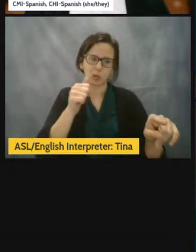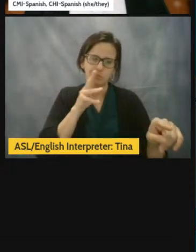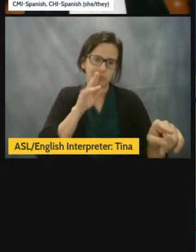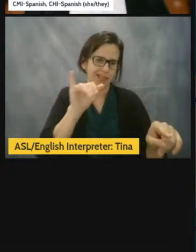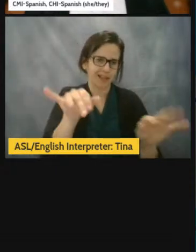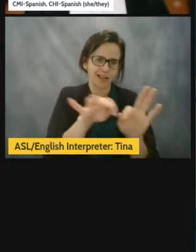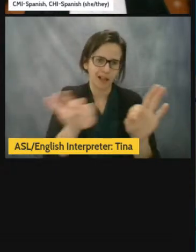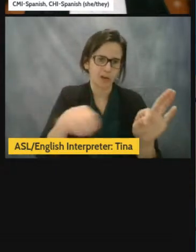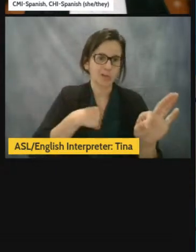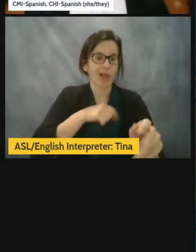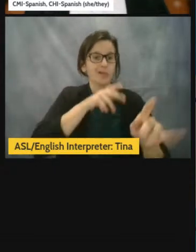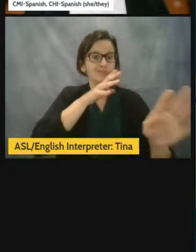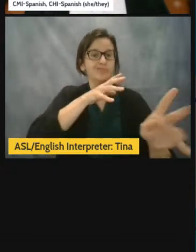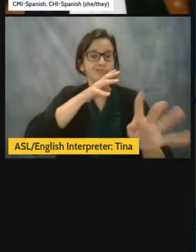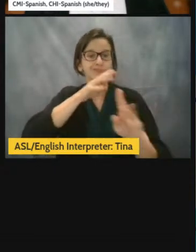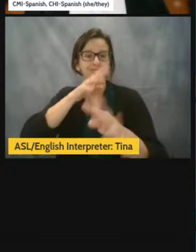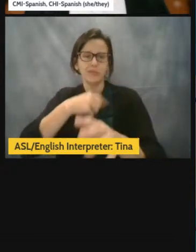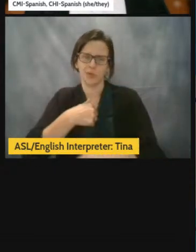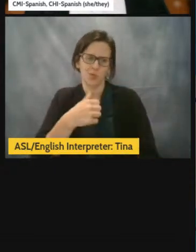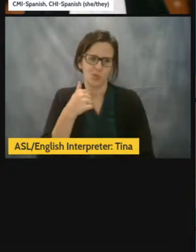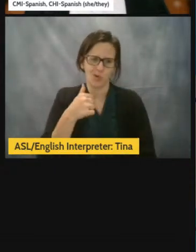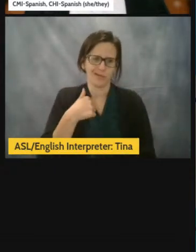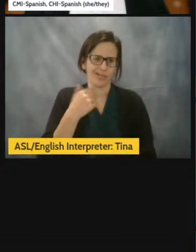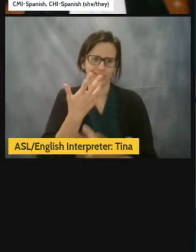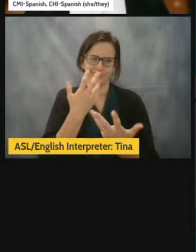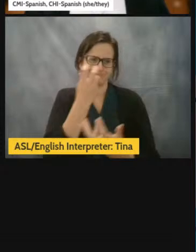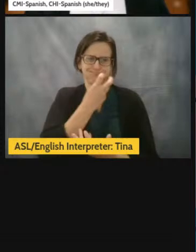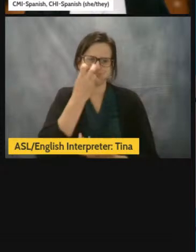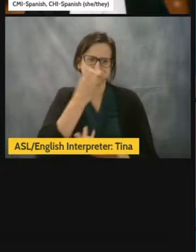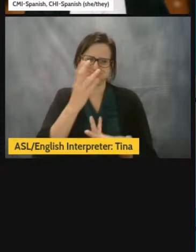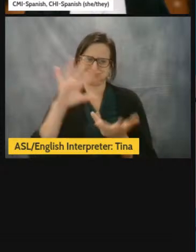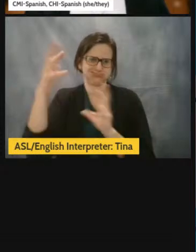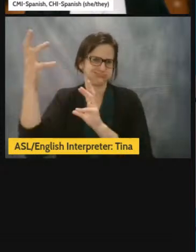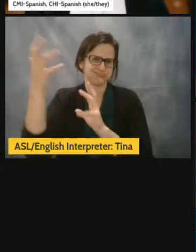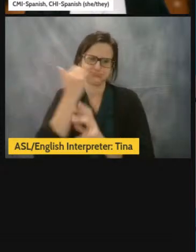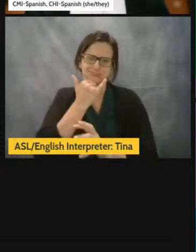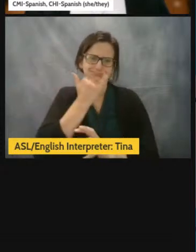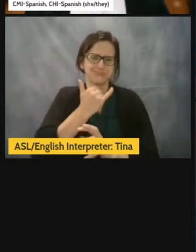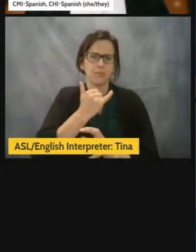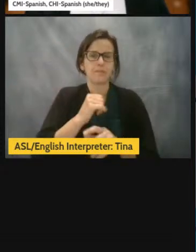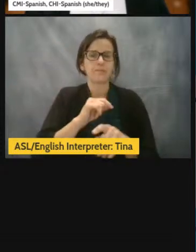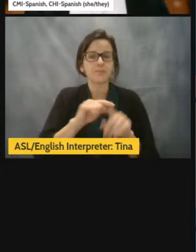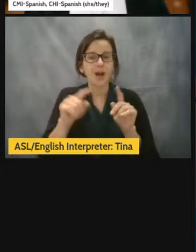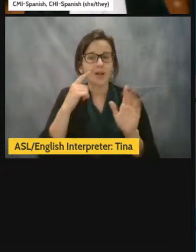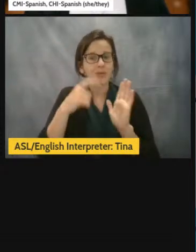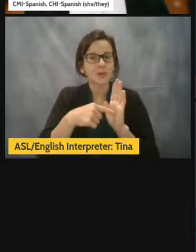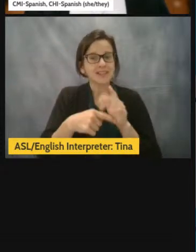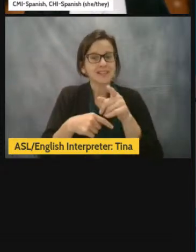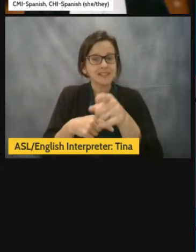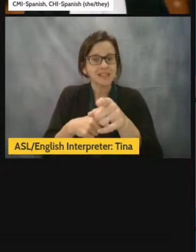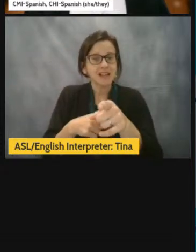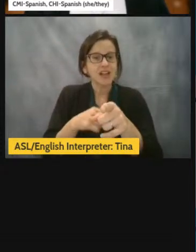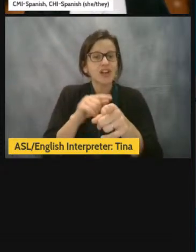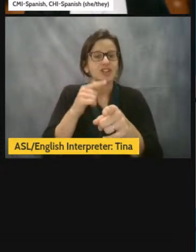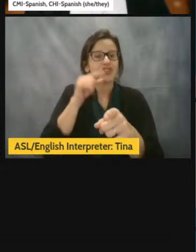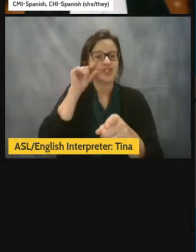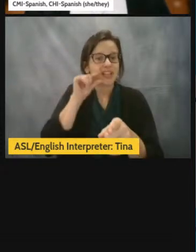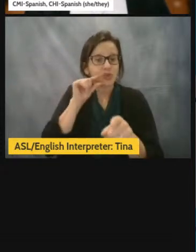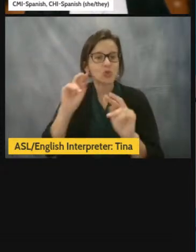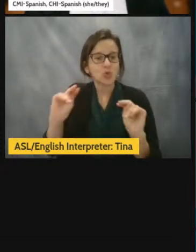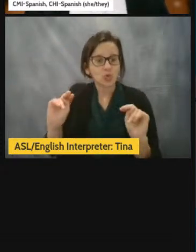they exists. The gender neutral you plural exists. The gender